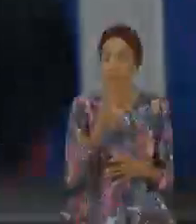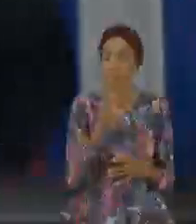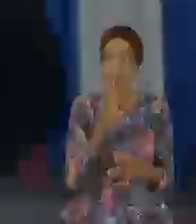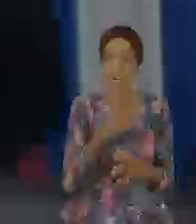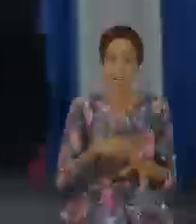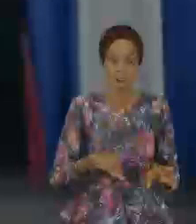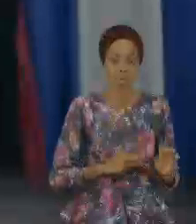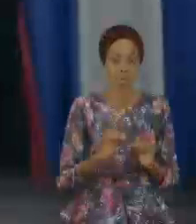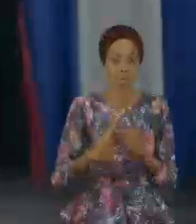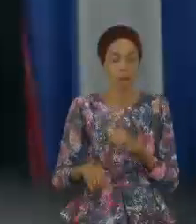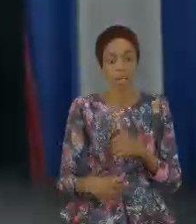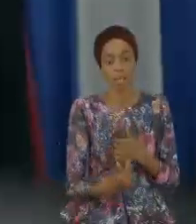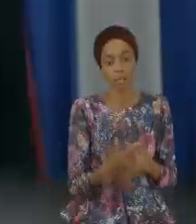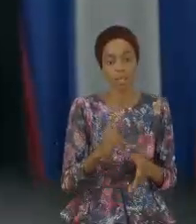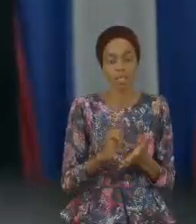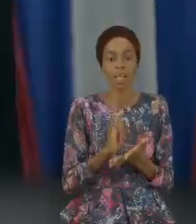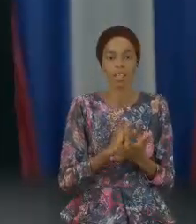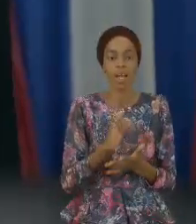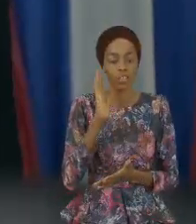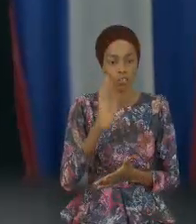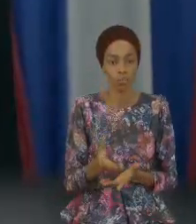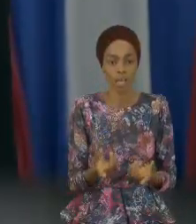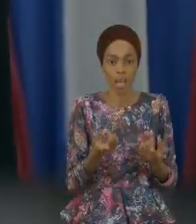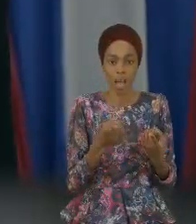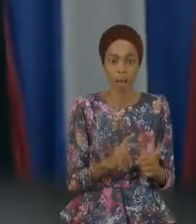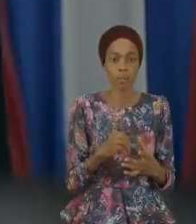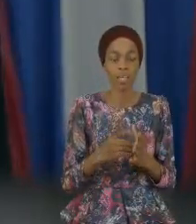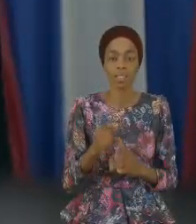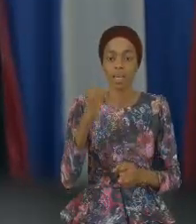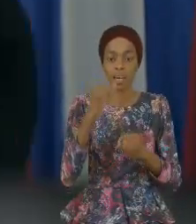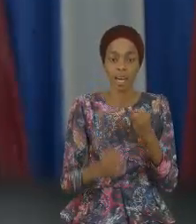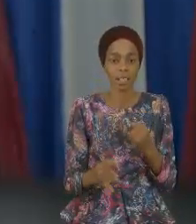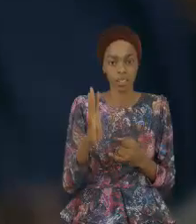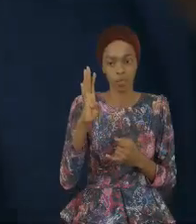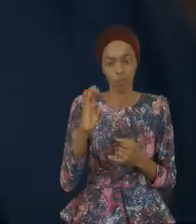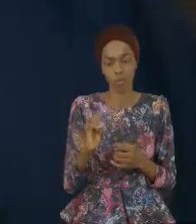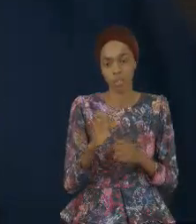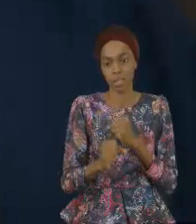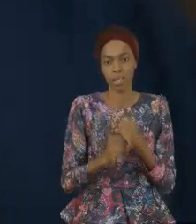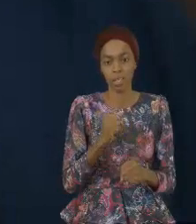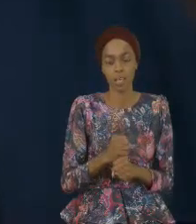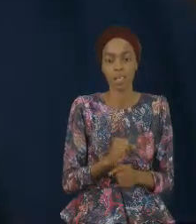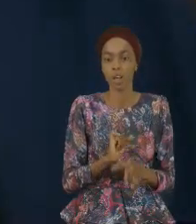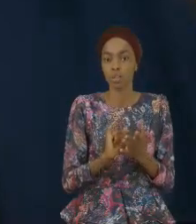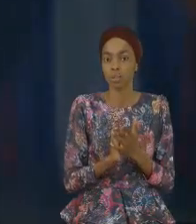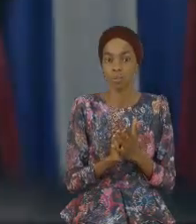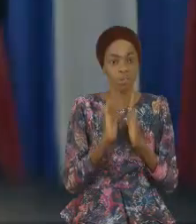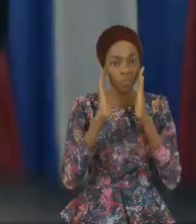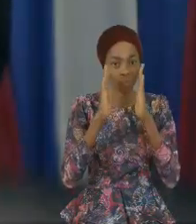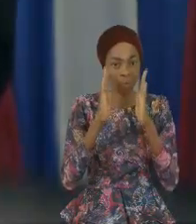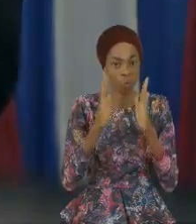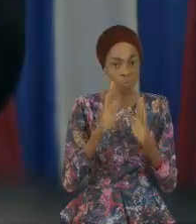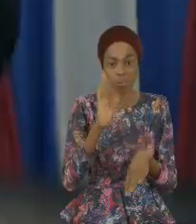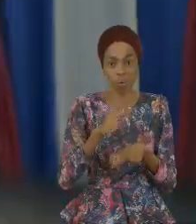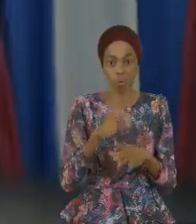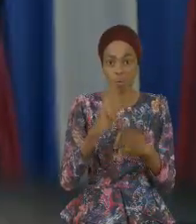other side, that will happen in the last 40 years. Don't mind whatever might have